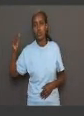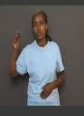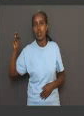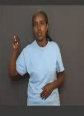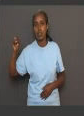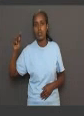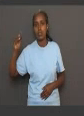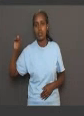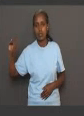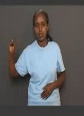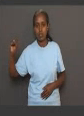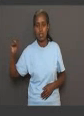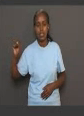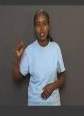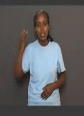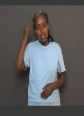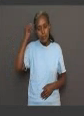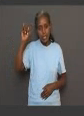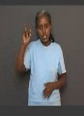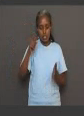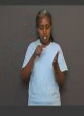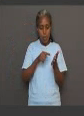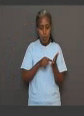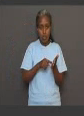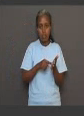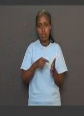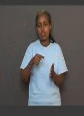Let us imagine a point called P.